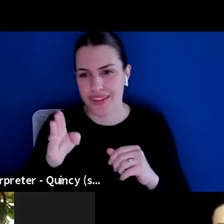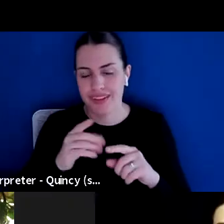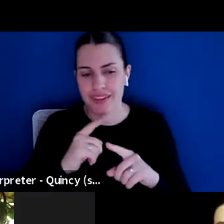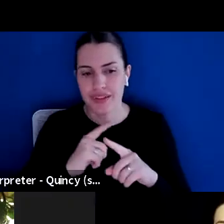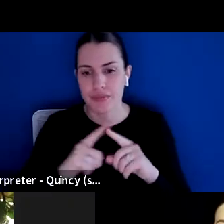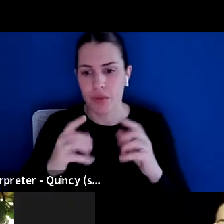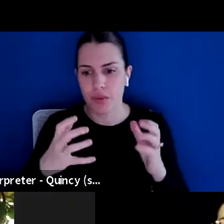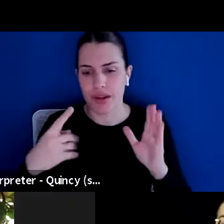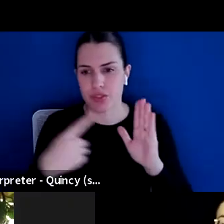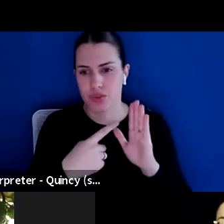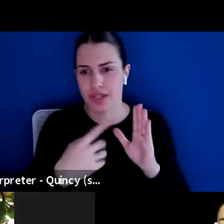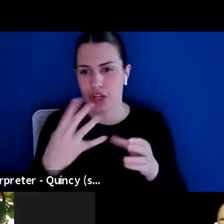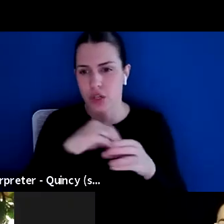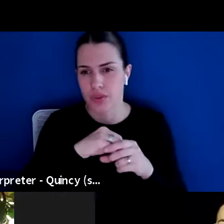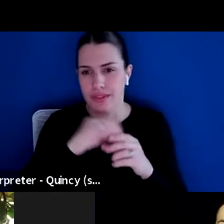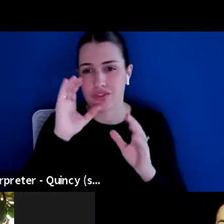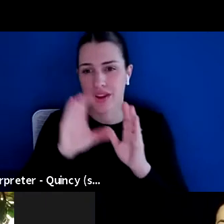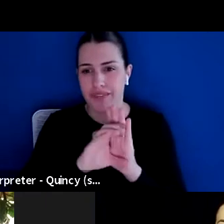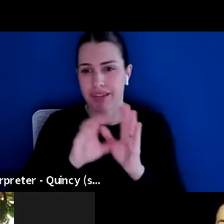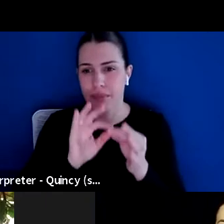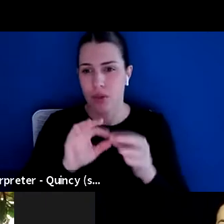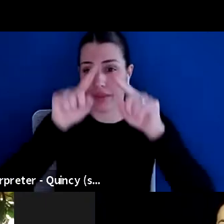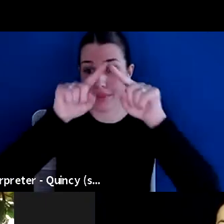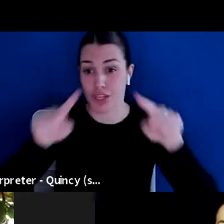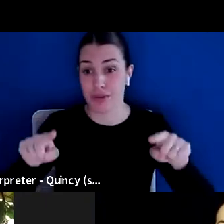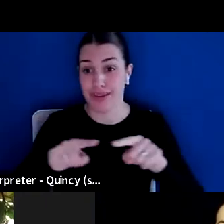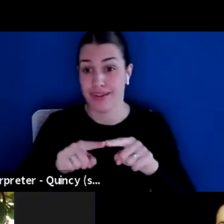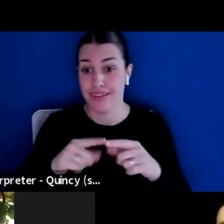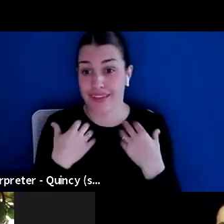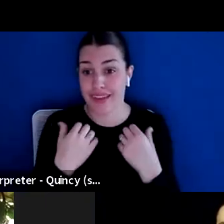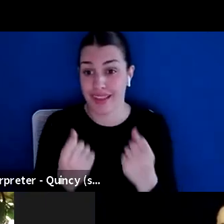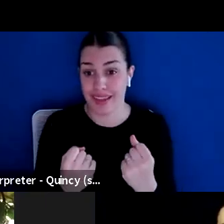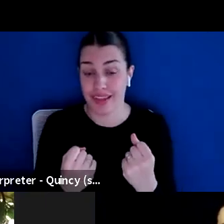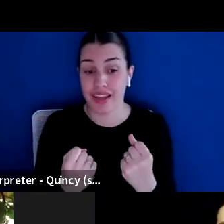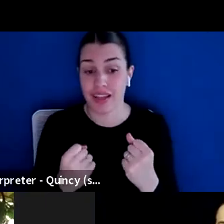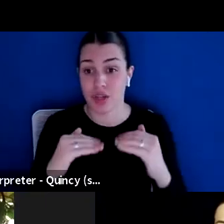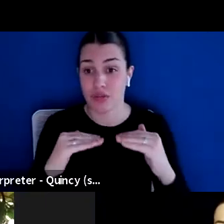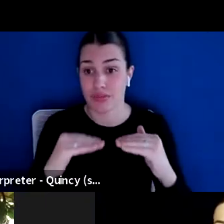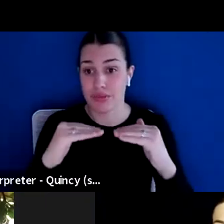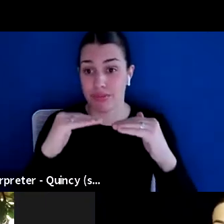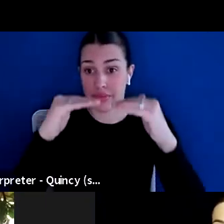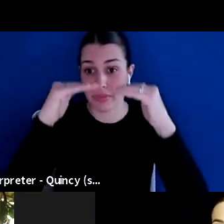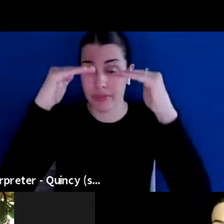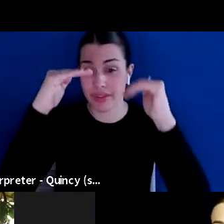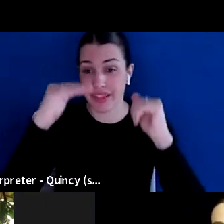to include this graphic about the pyramid of healing. So thinking about sometimes healing